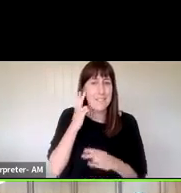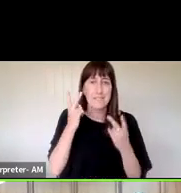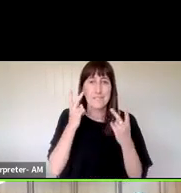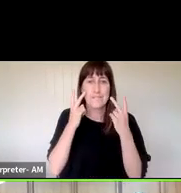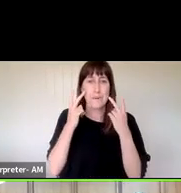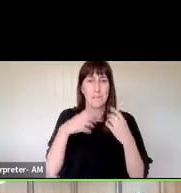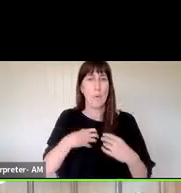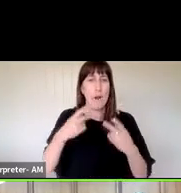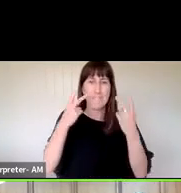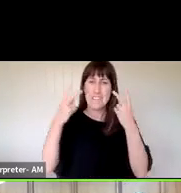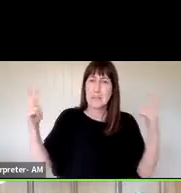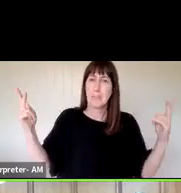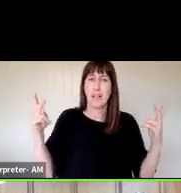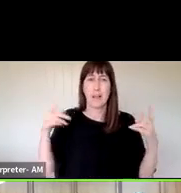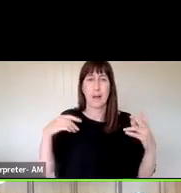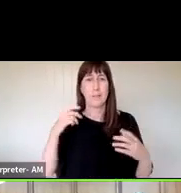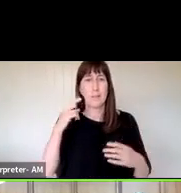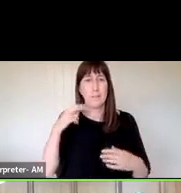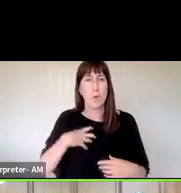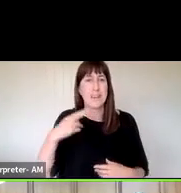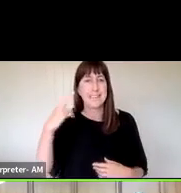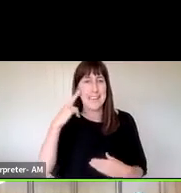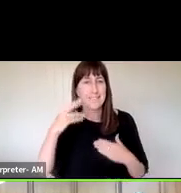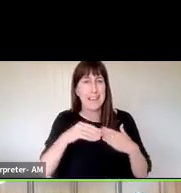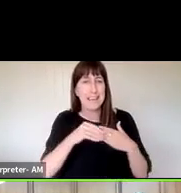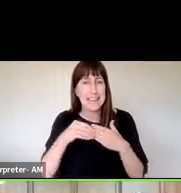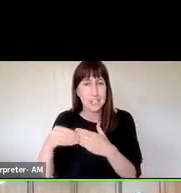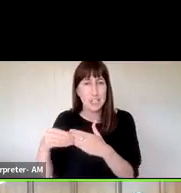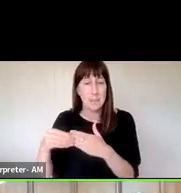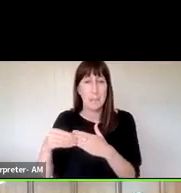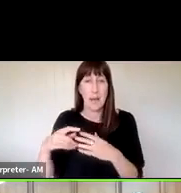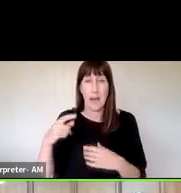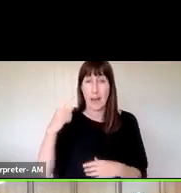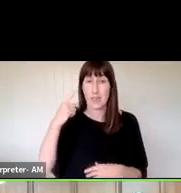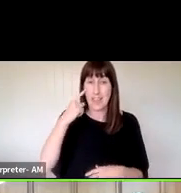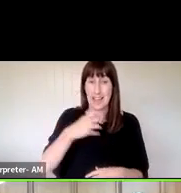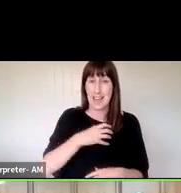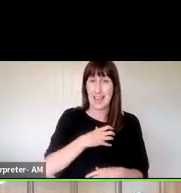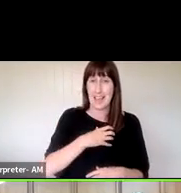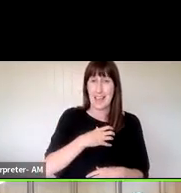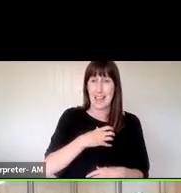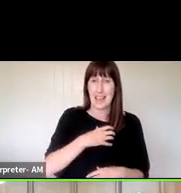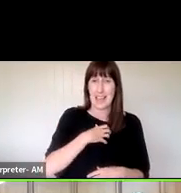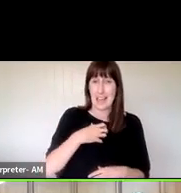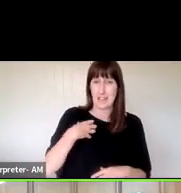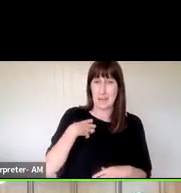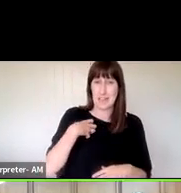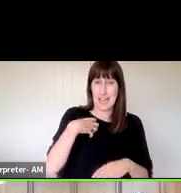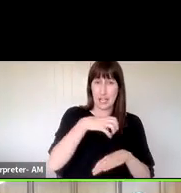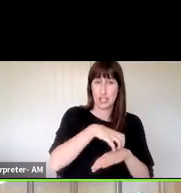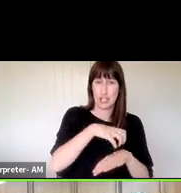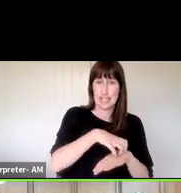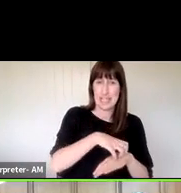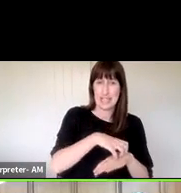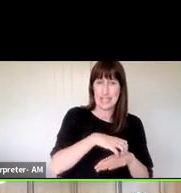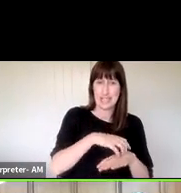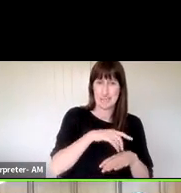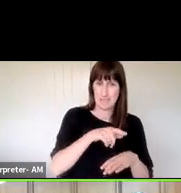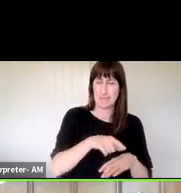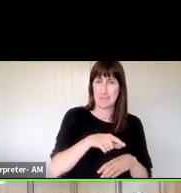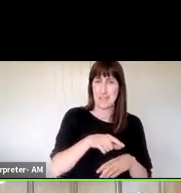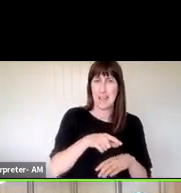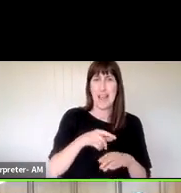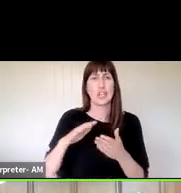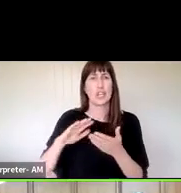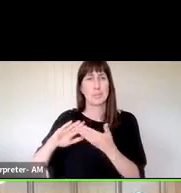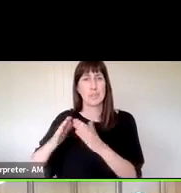come in. I think government agencies need to be government agencies. The community needs to be the community. And we've lost